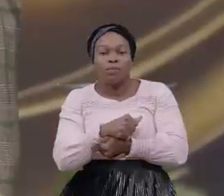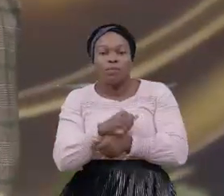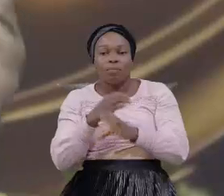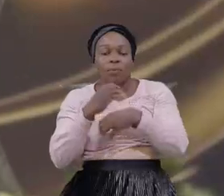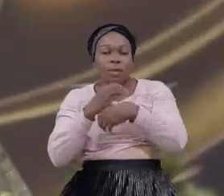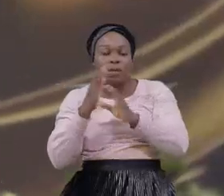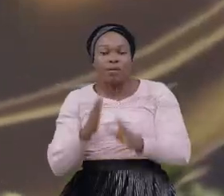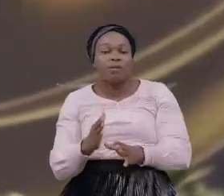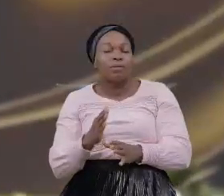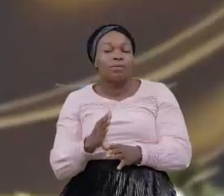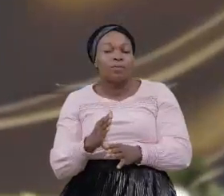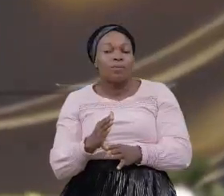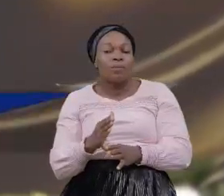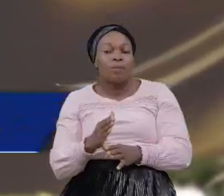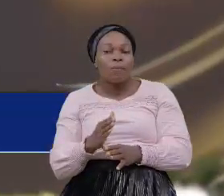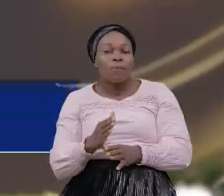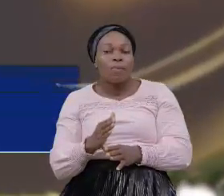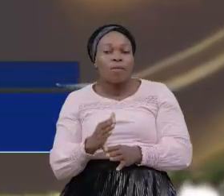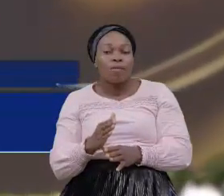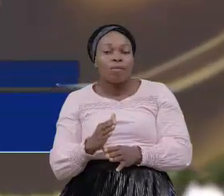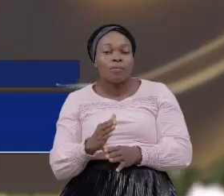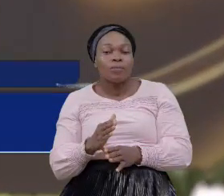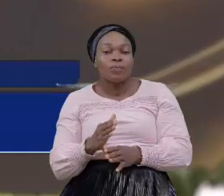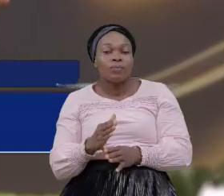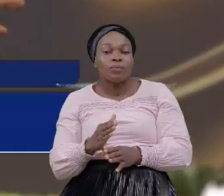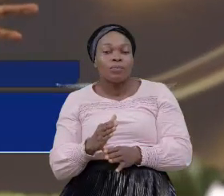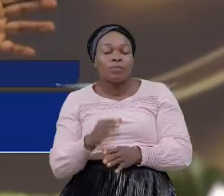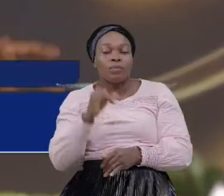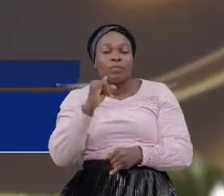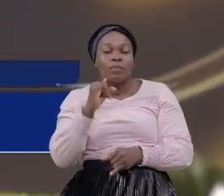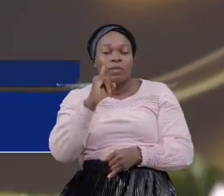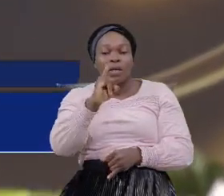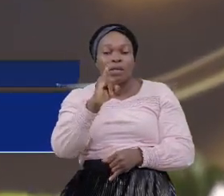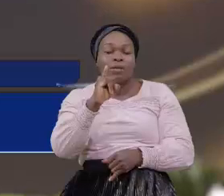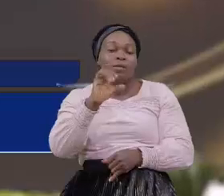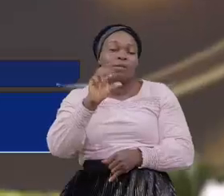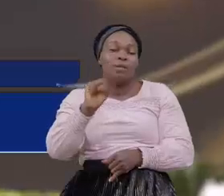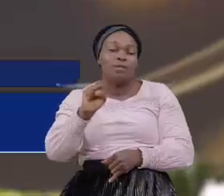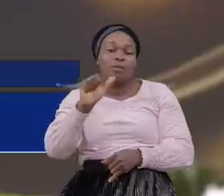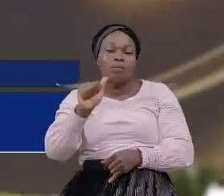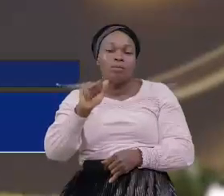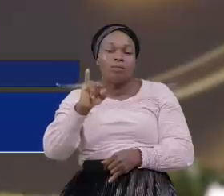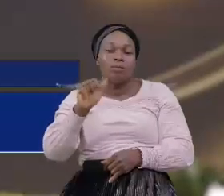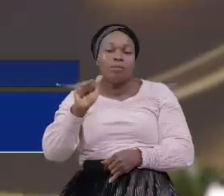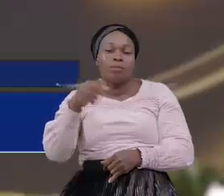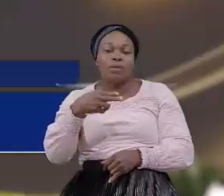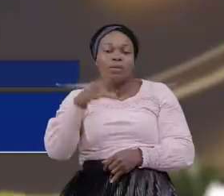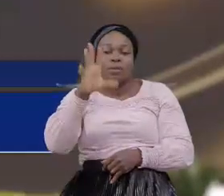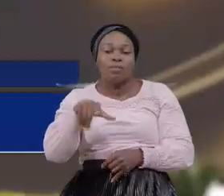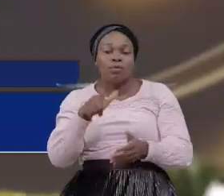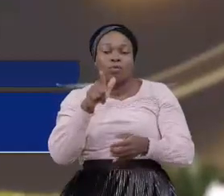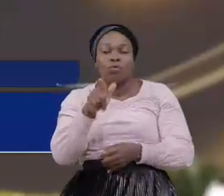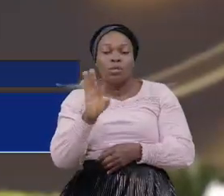rest wherewith ye may cause the weary to rest.